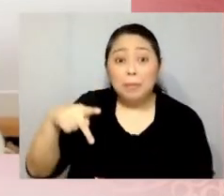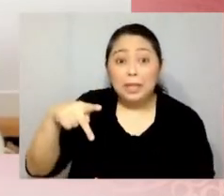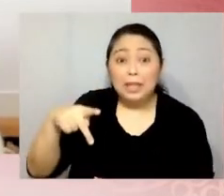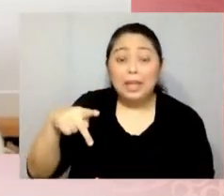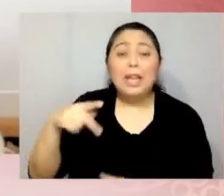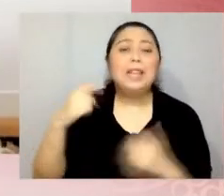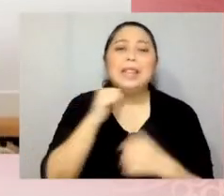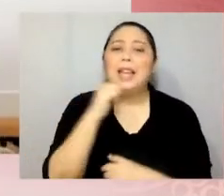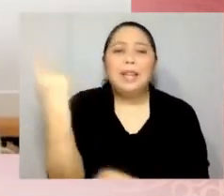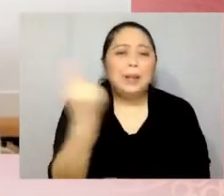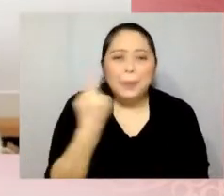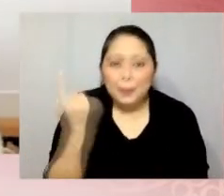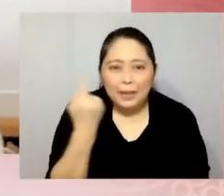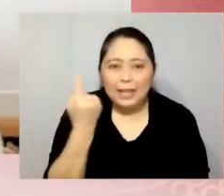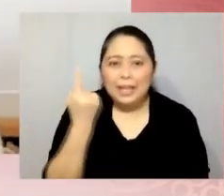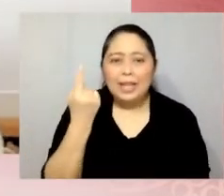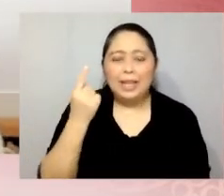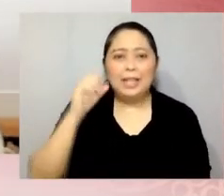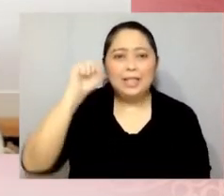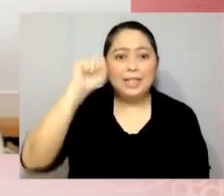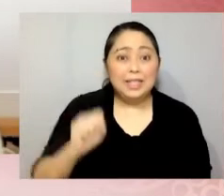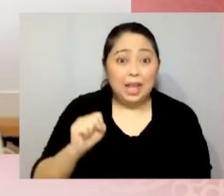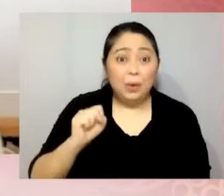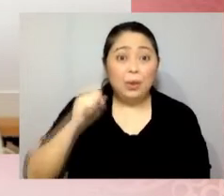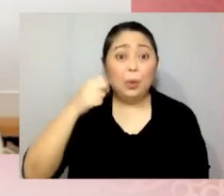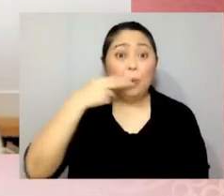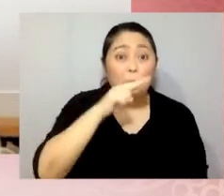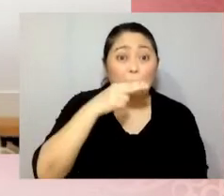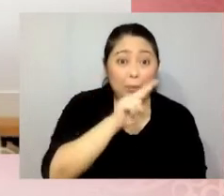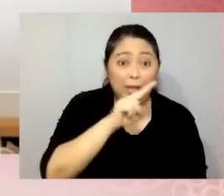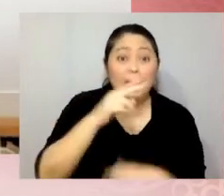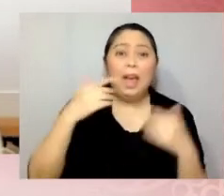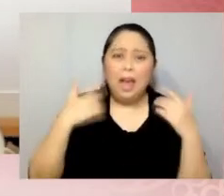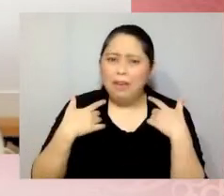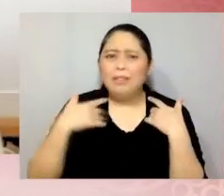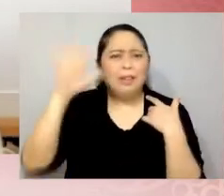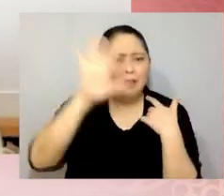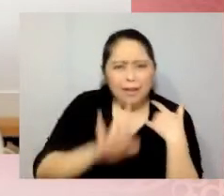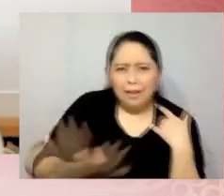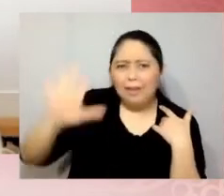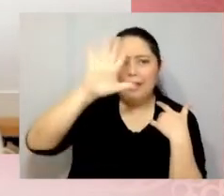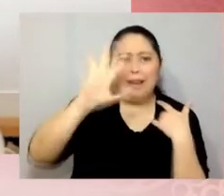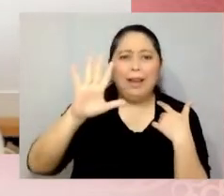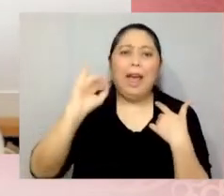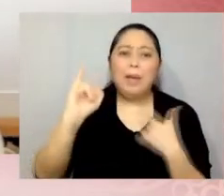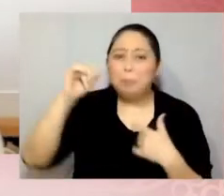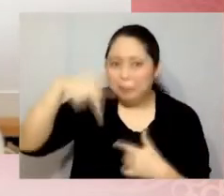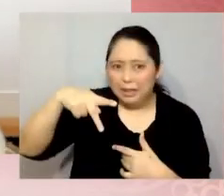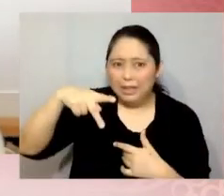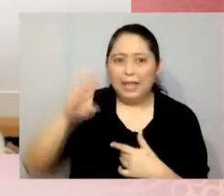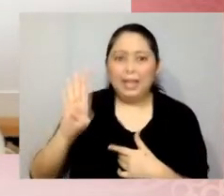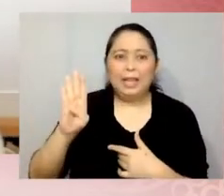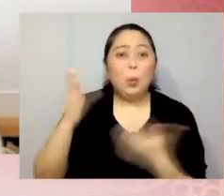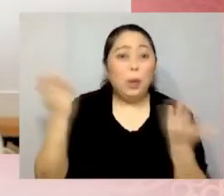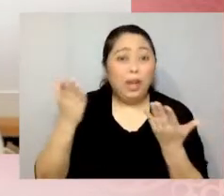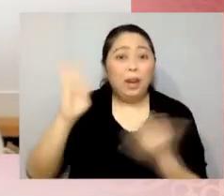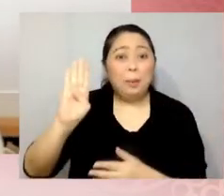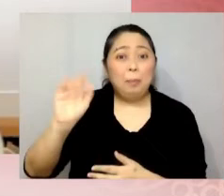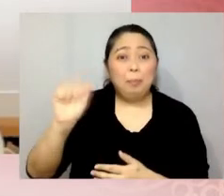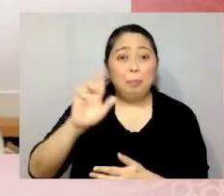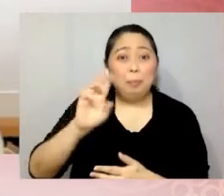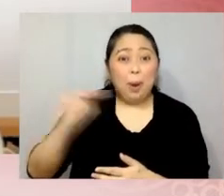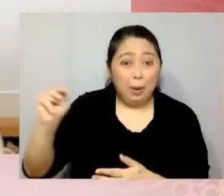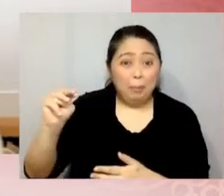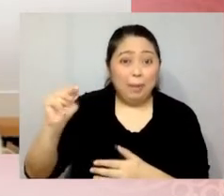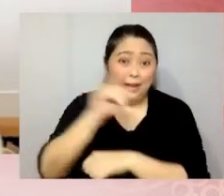in Maguindanao, in South Upi. There are IPs all over Guam, also in the island provinces. So all of their concerns should